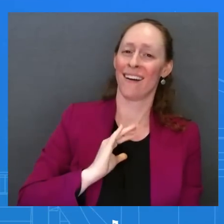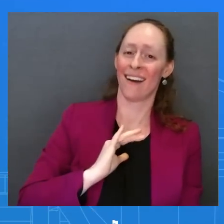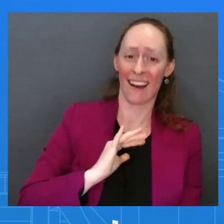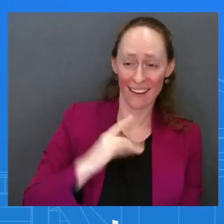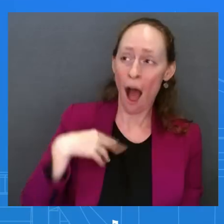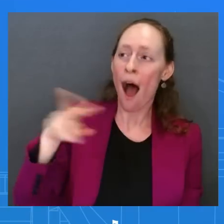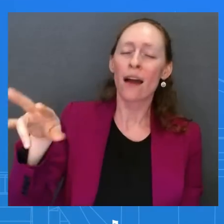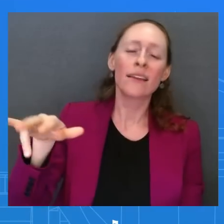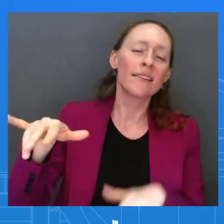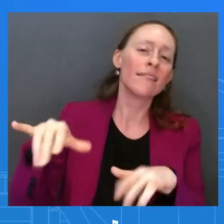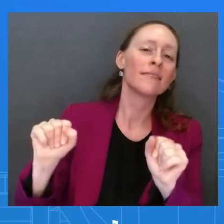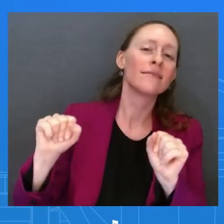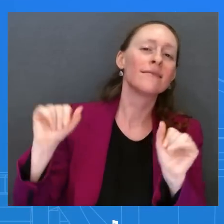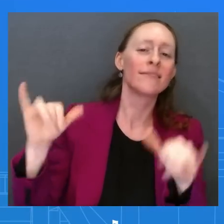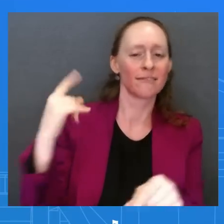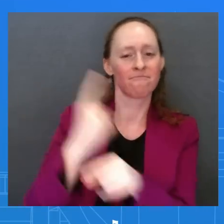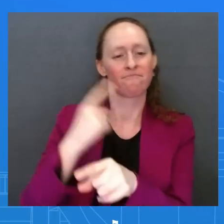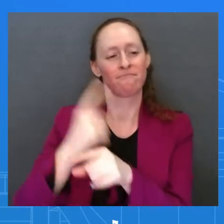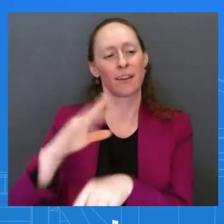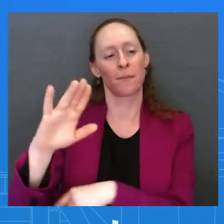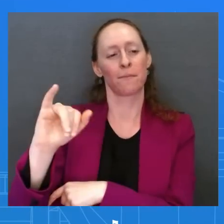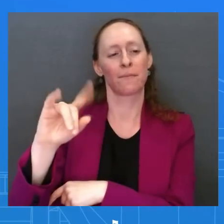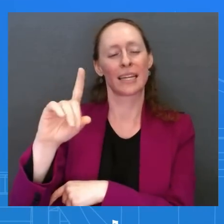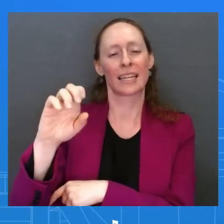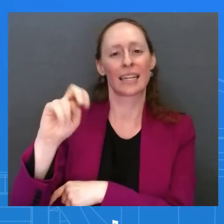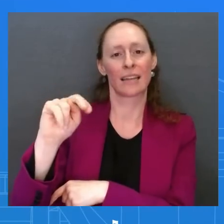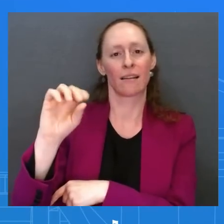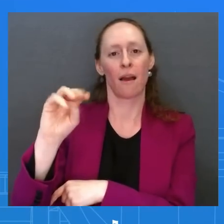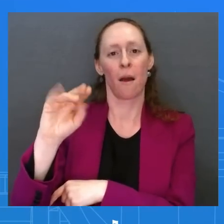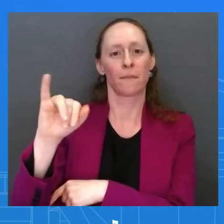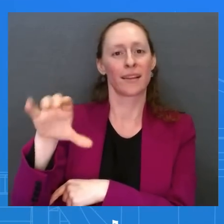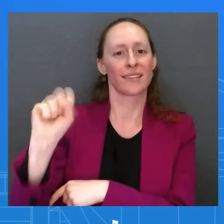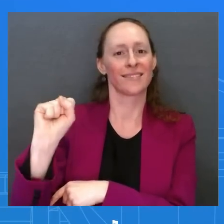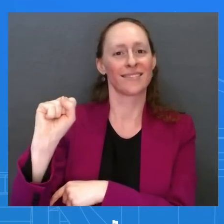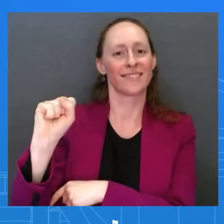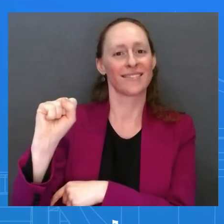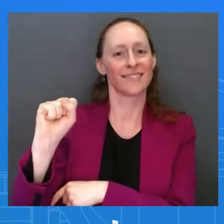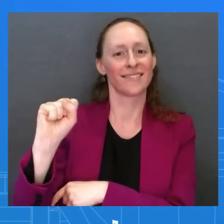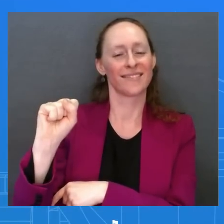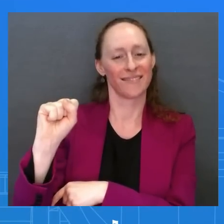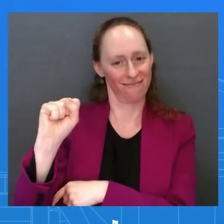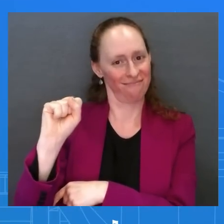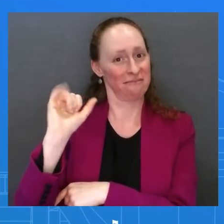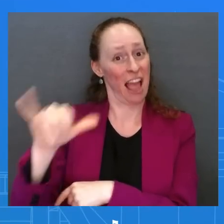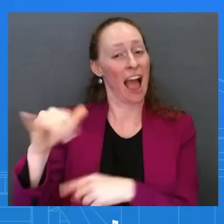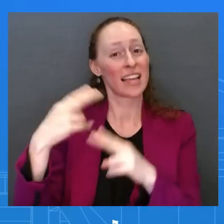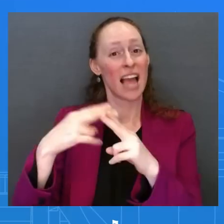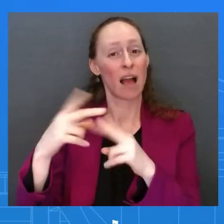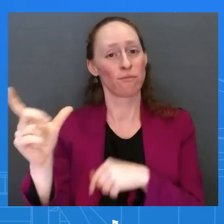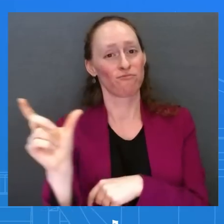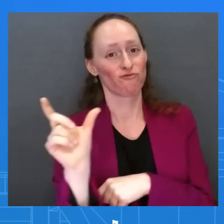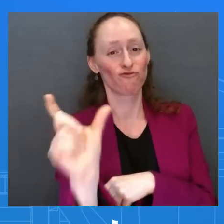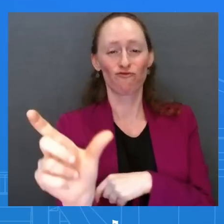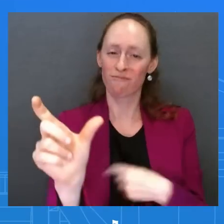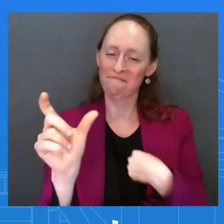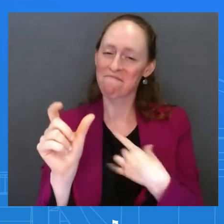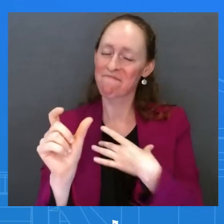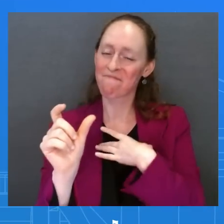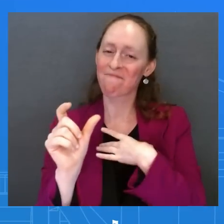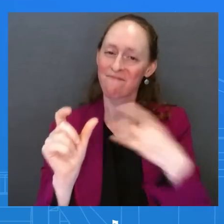off the tongue really well. But in all seriousness, look, what you're going to hear from the president, I don't want to get ahead of him. I think we've